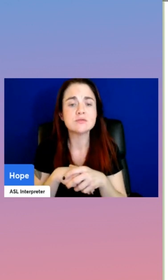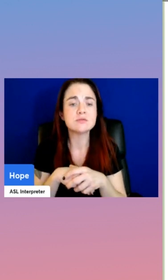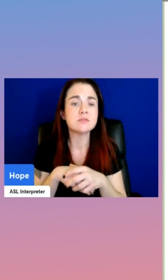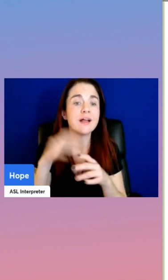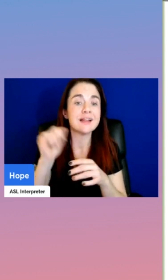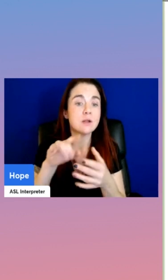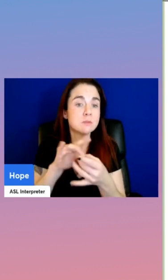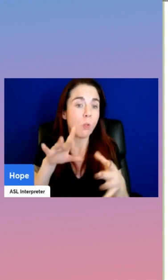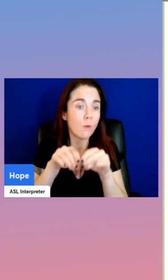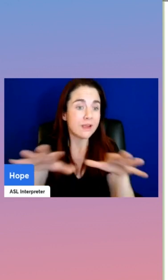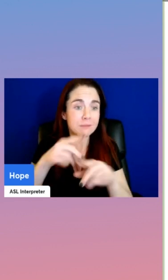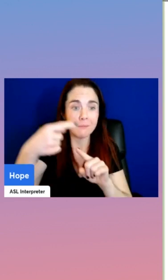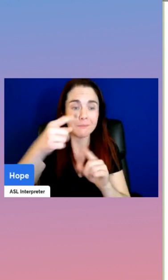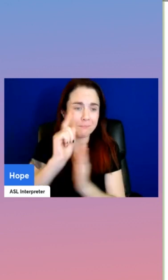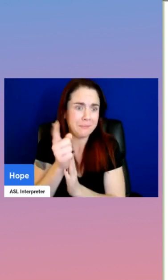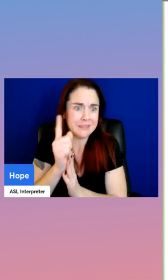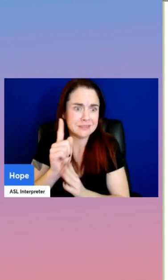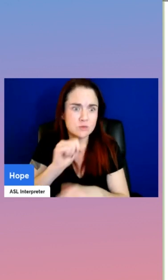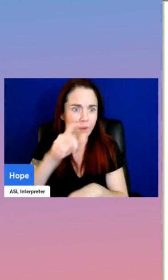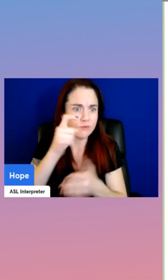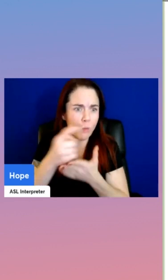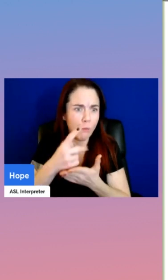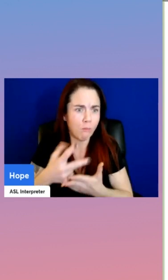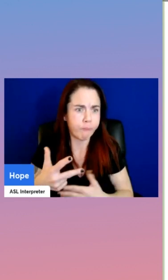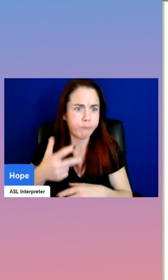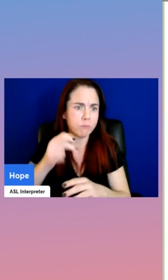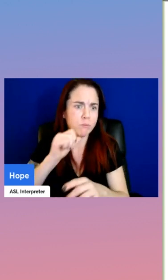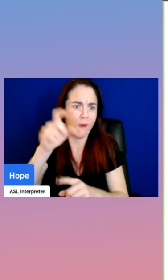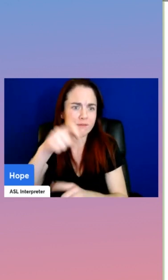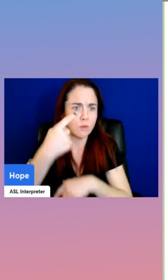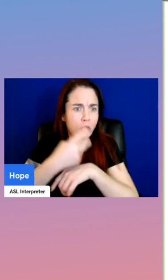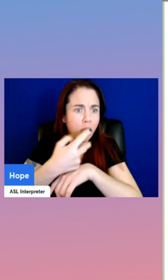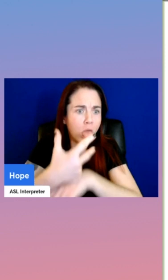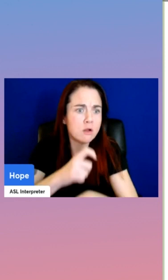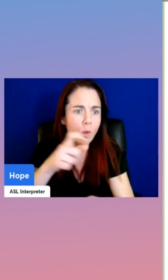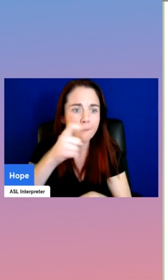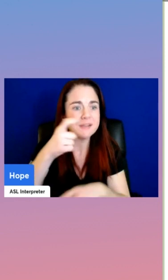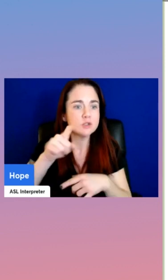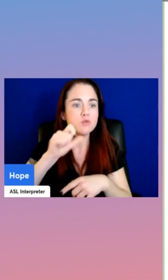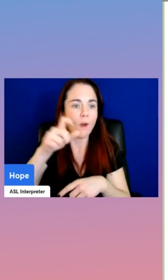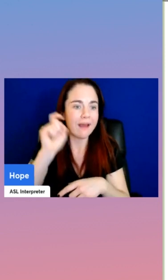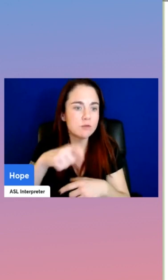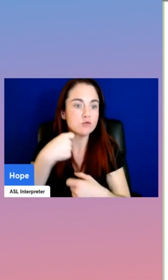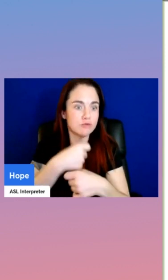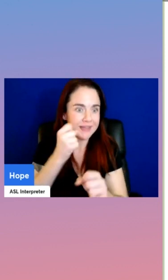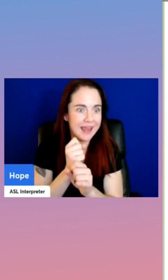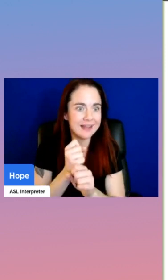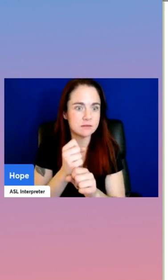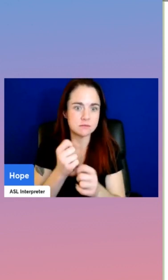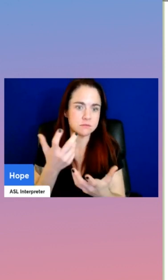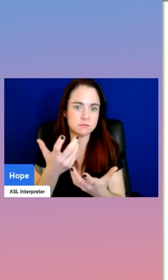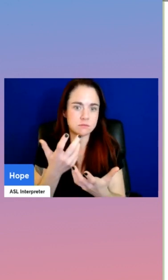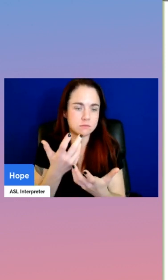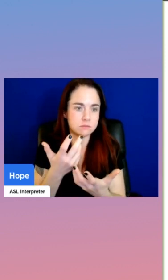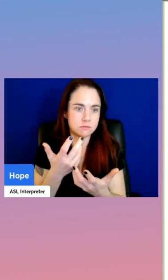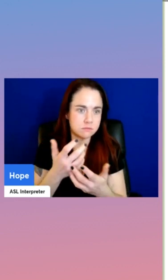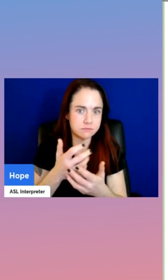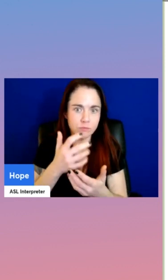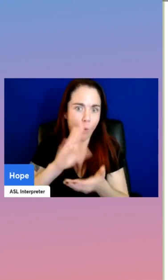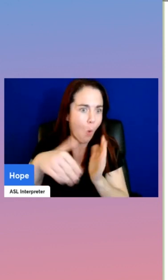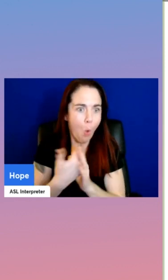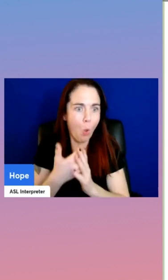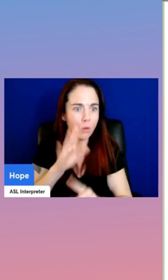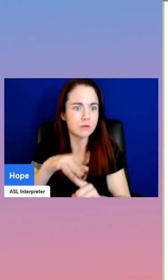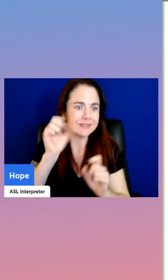minutes versus days in weeks because you don't have to manually create AMIs in all of the regions. You do it only once for all. You can also enable